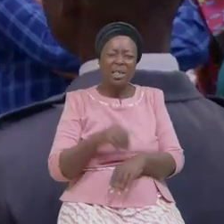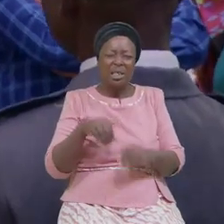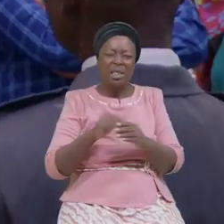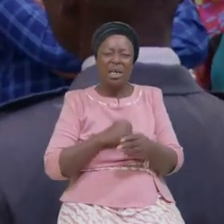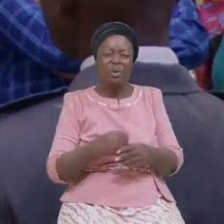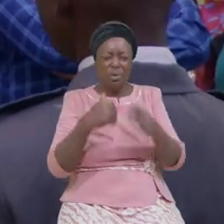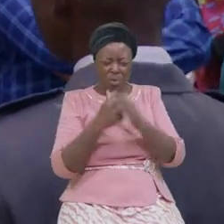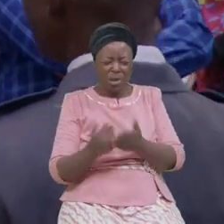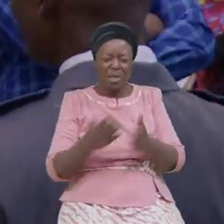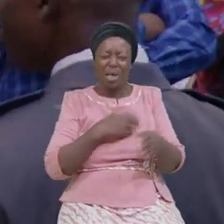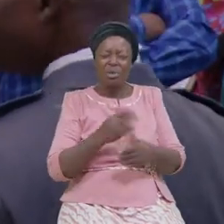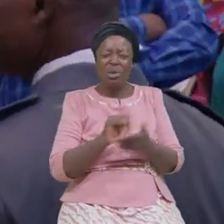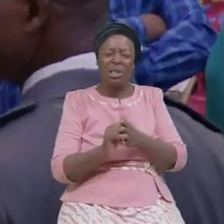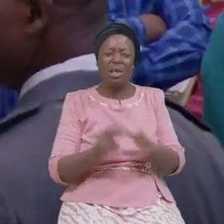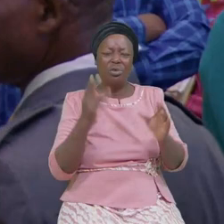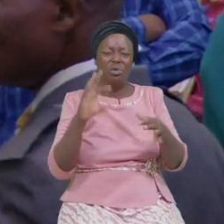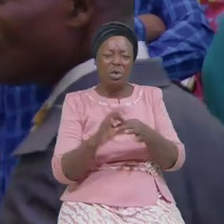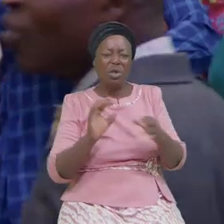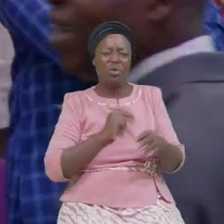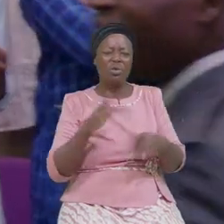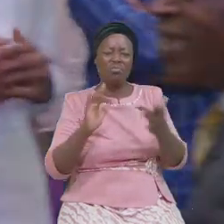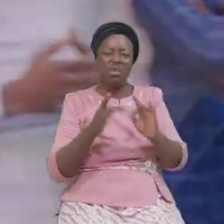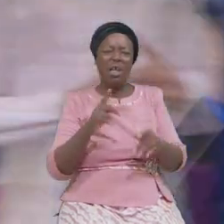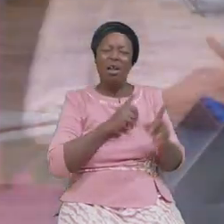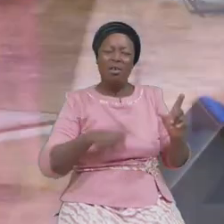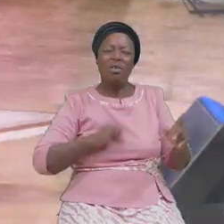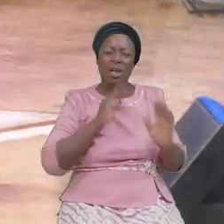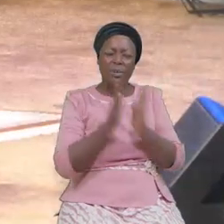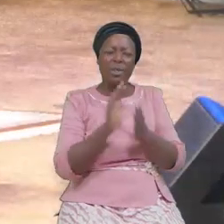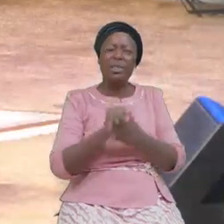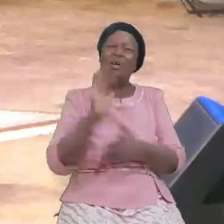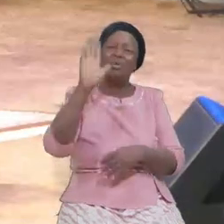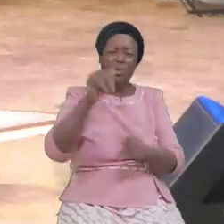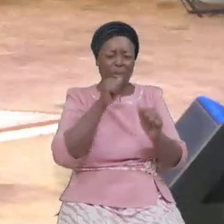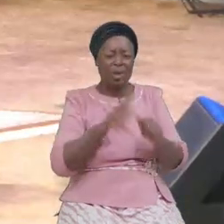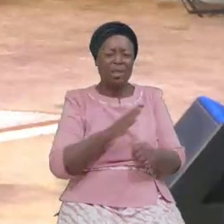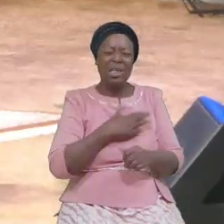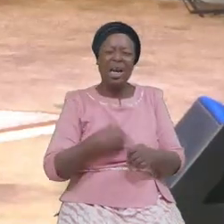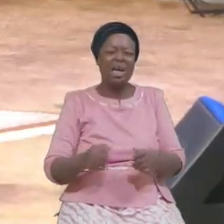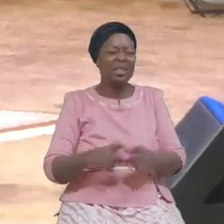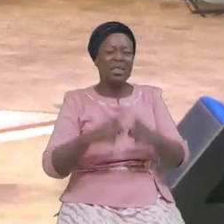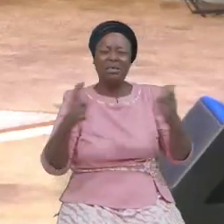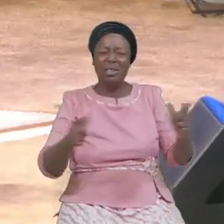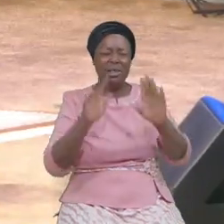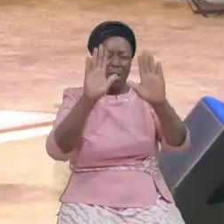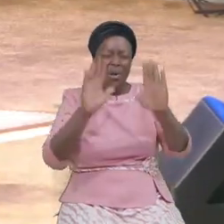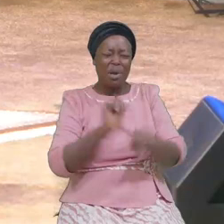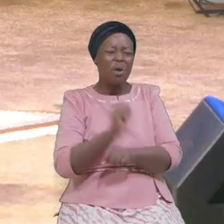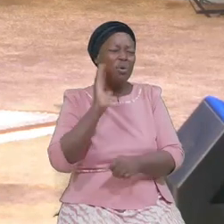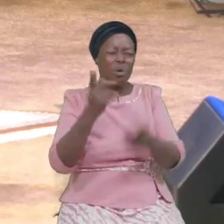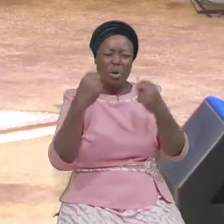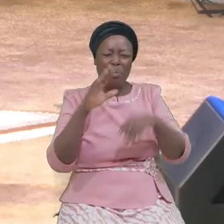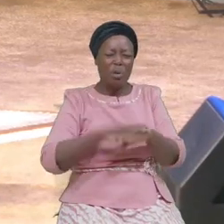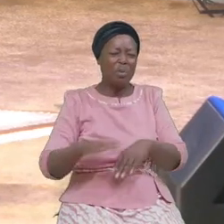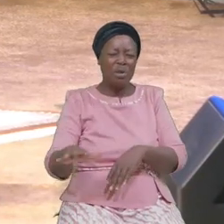are joining us online, Lord, I pray your blessing and the avalanche of miracles will come upon